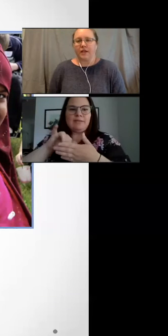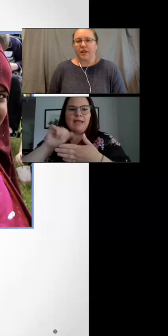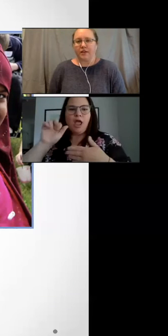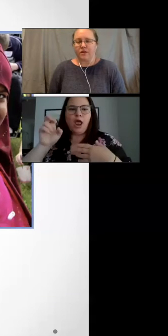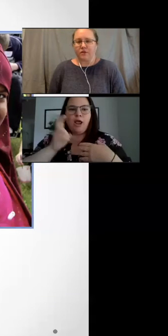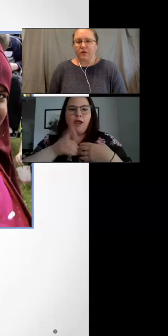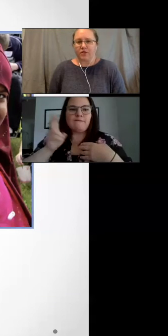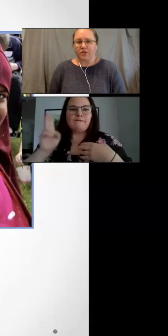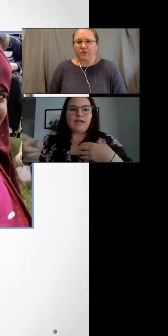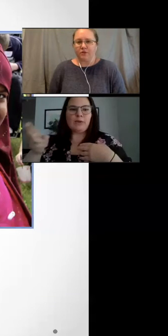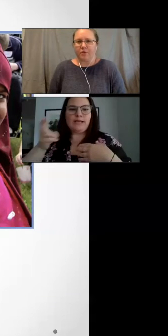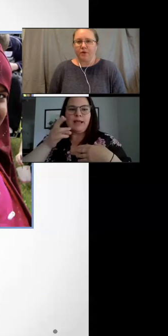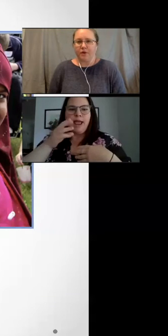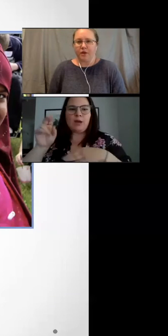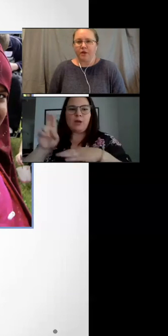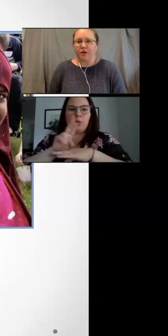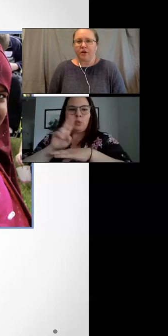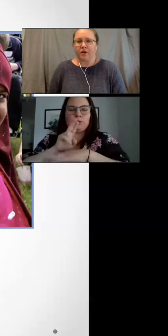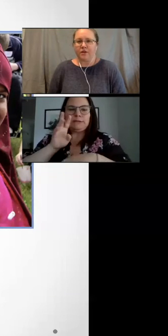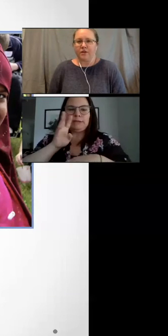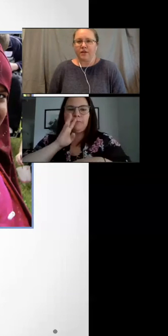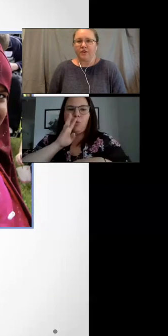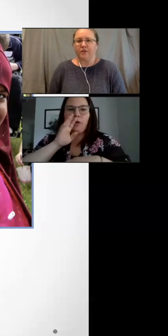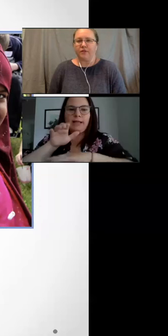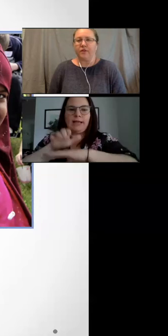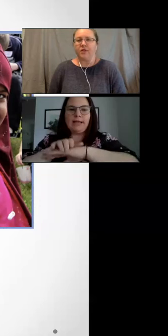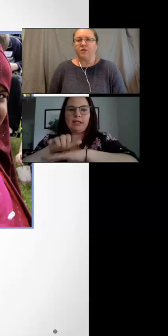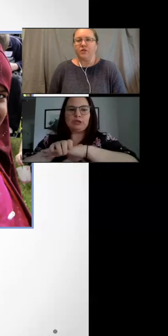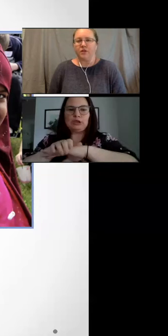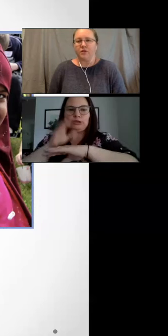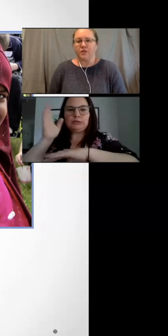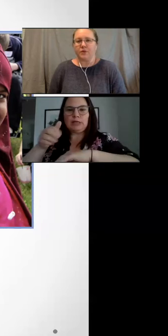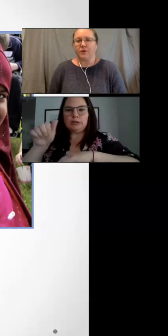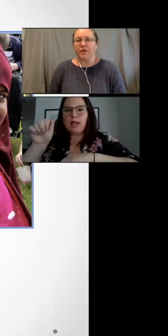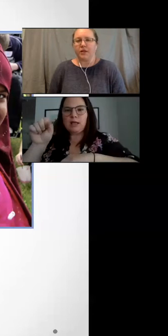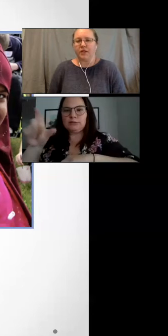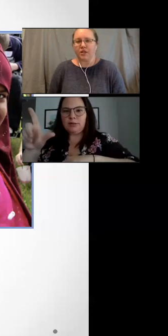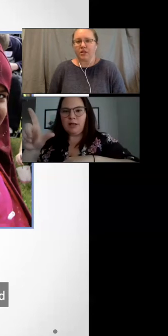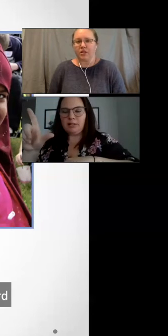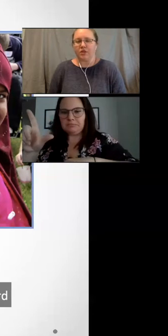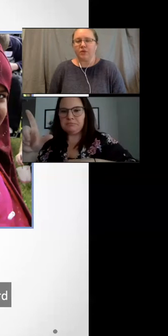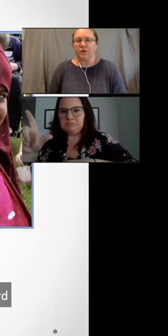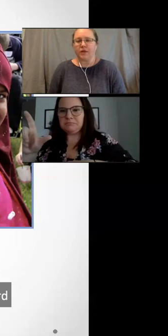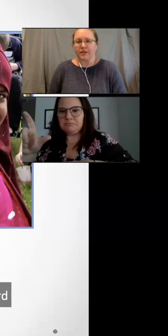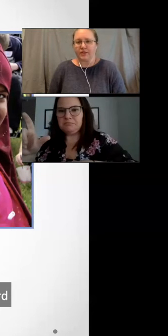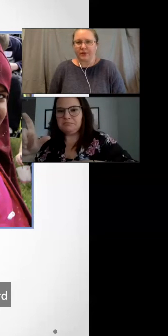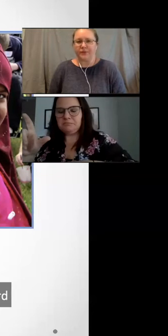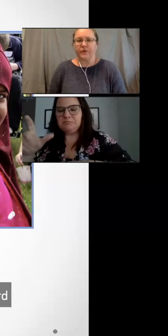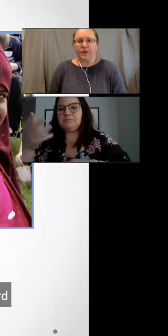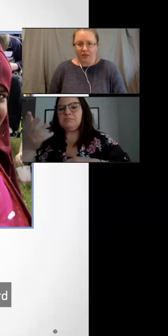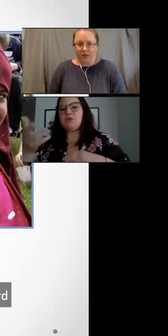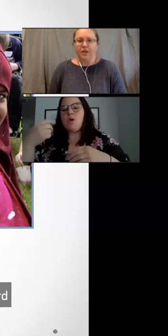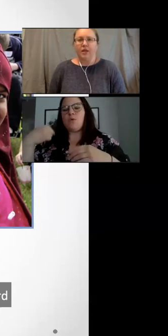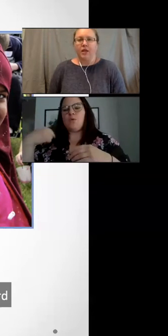Looks like there's a question from Bowen. Are the staff hard of hearing and do they use spoken English or ASL?